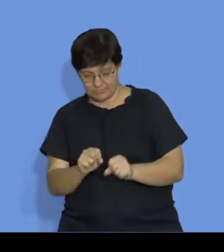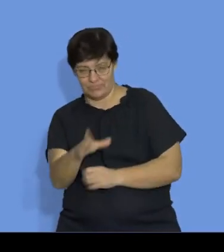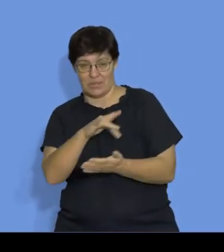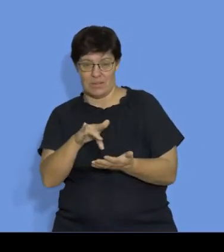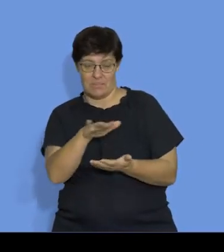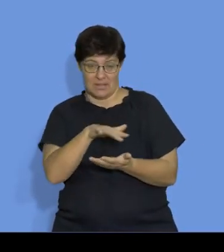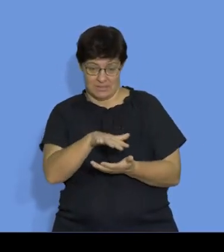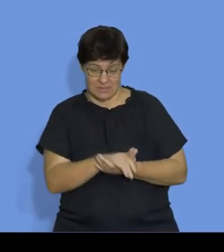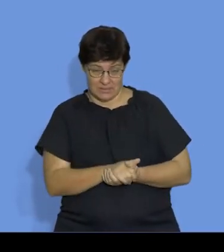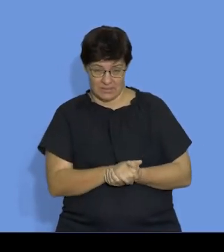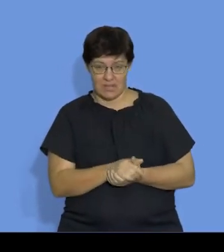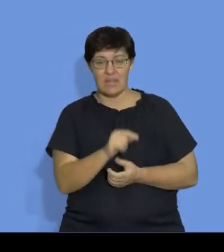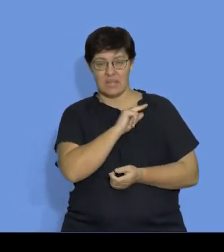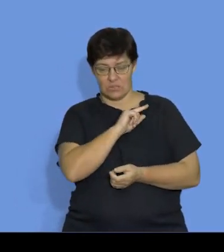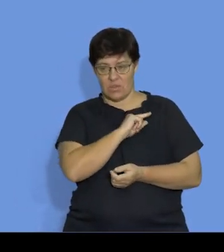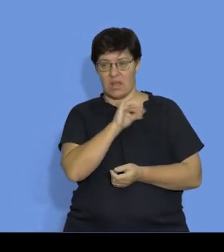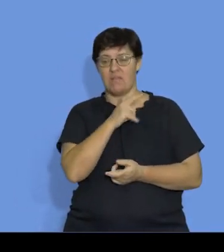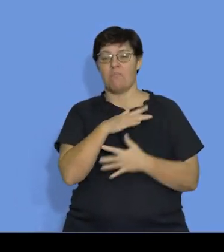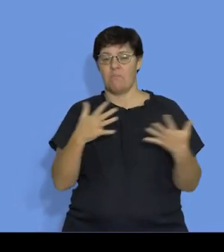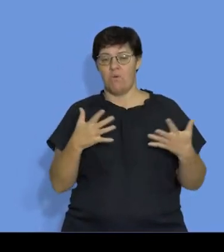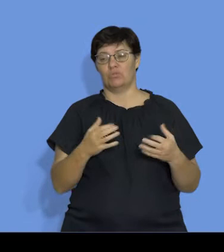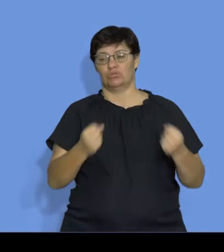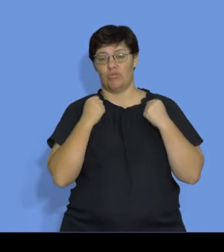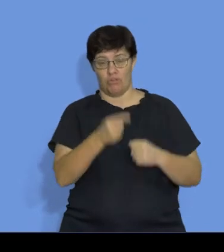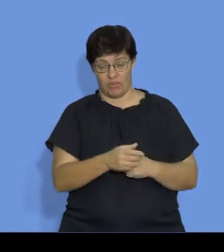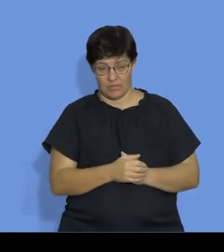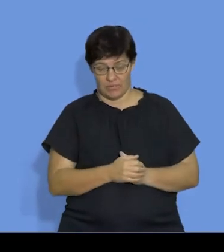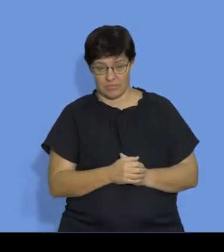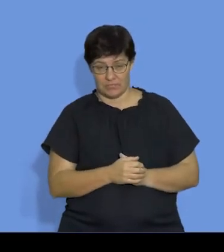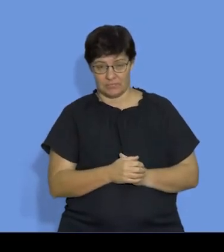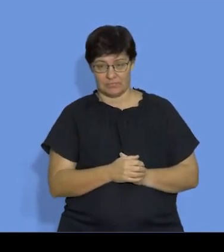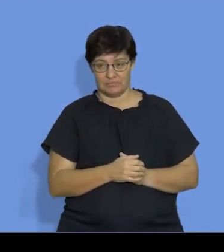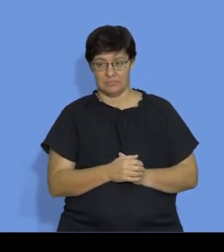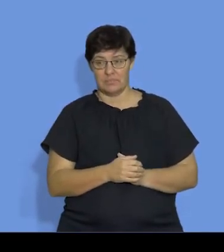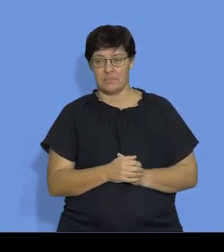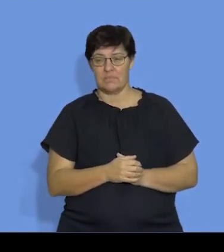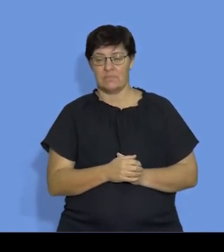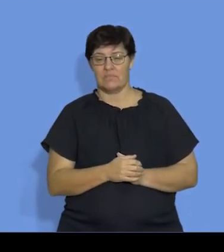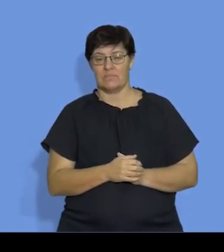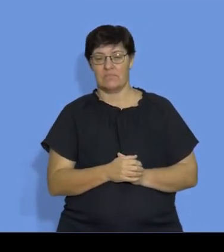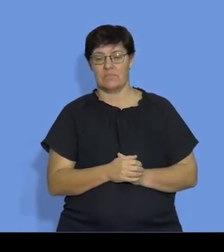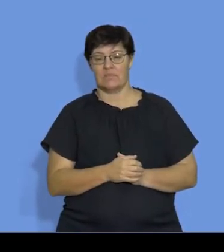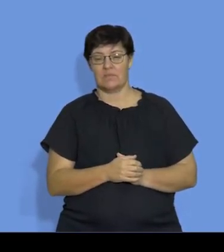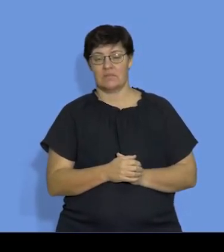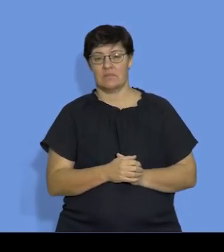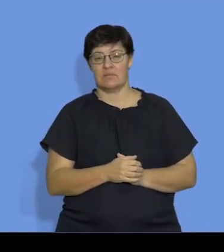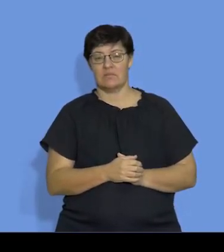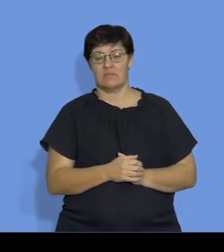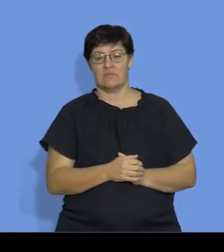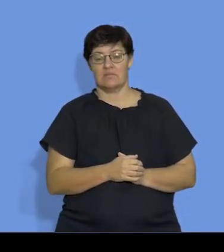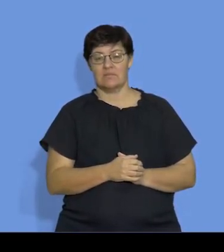we are saying aluminium is a stronger reducing agent. So that's straightforward, right? Okay, and then write down